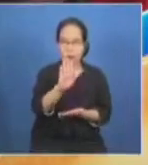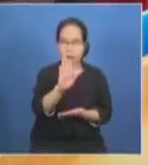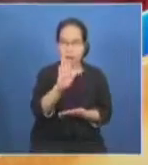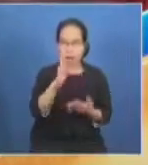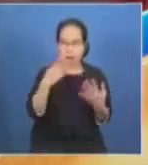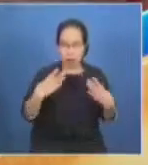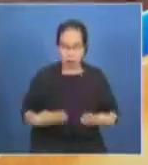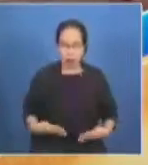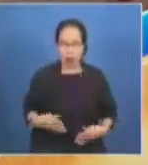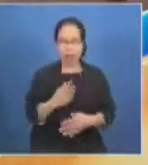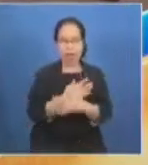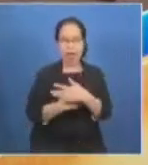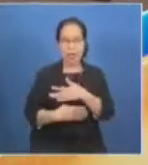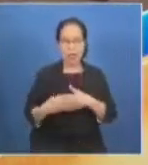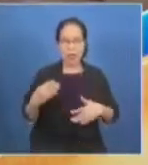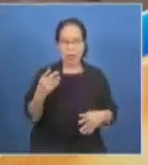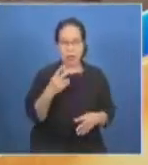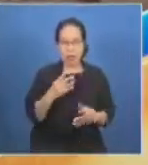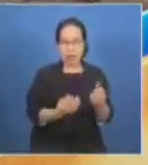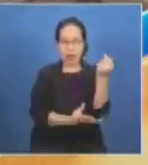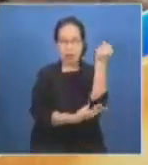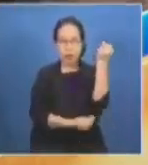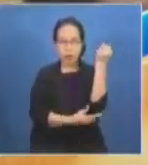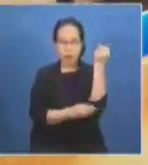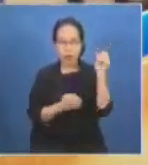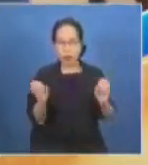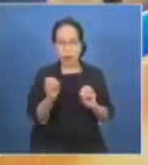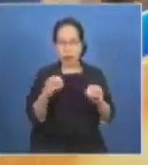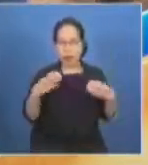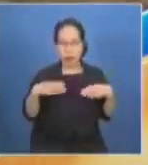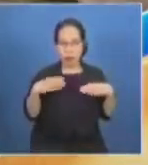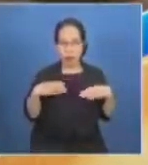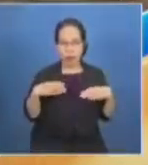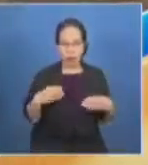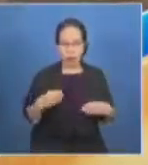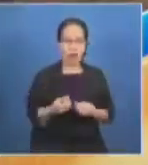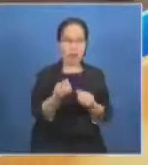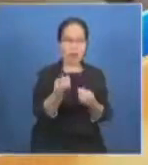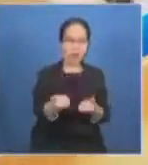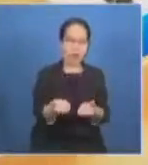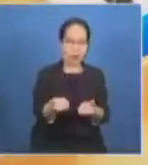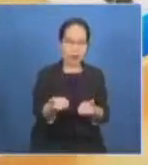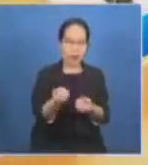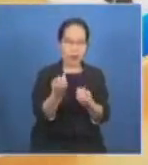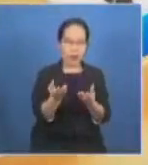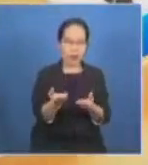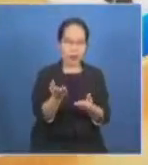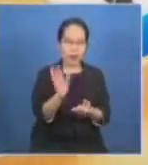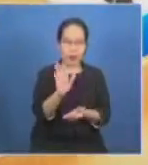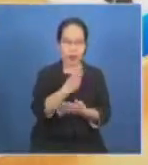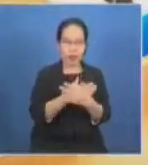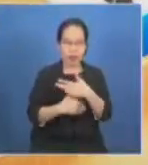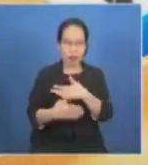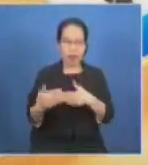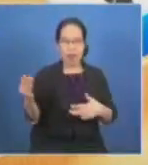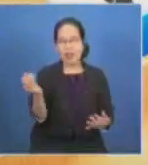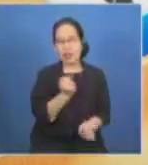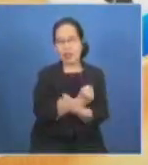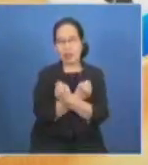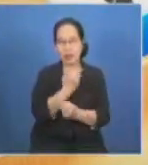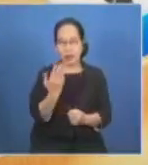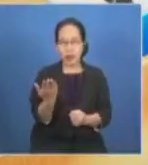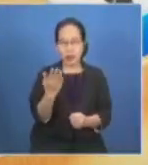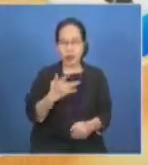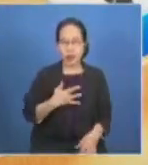part of your body, your hands. The poor one has no clothes. Give your hands and